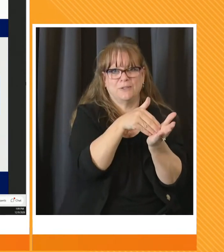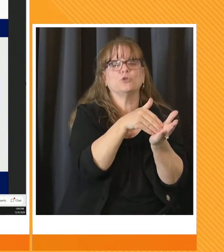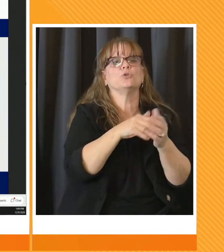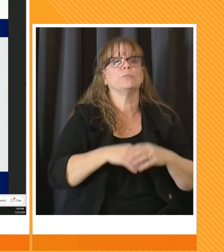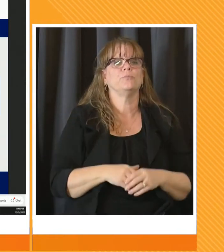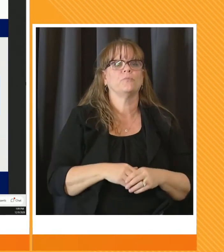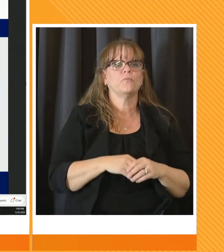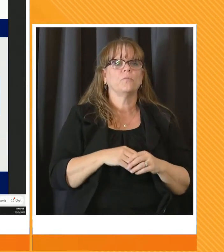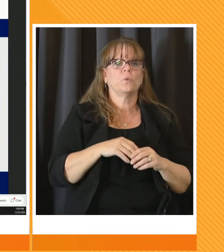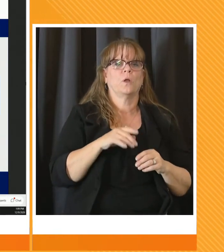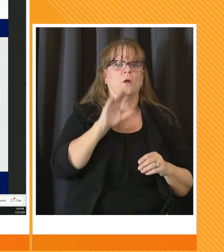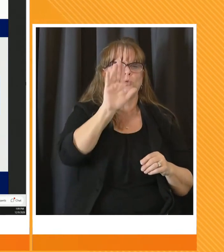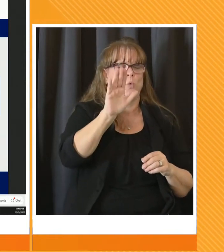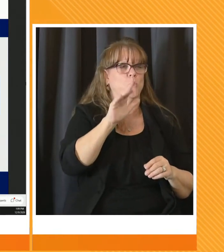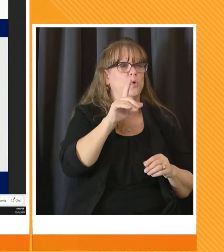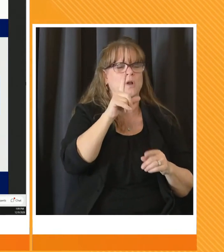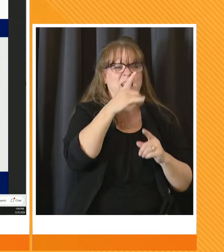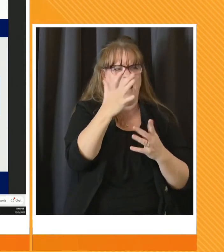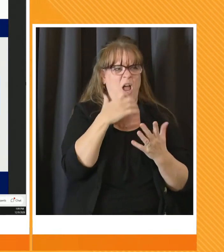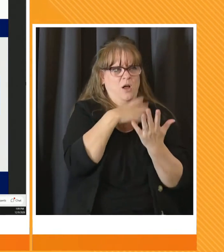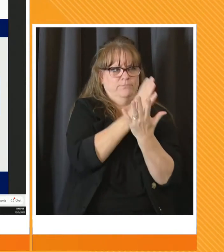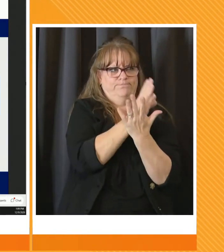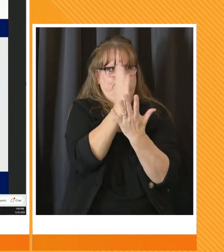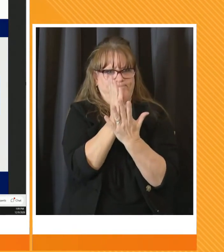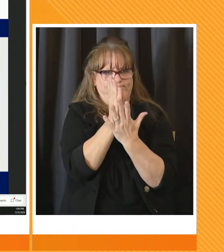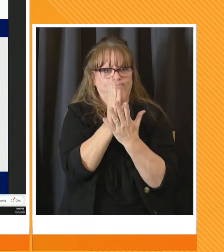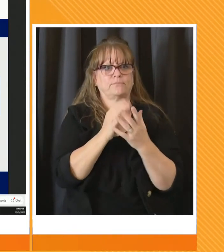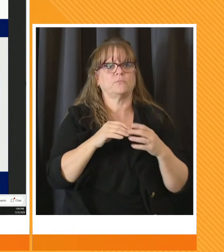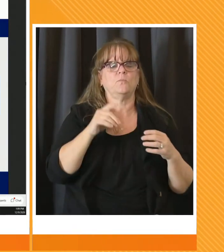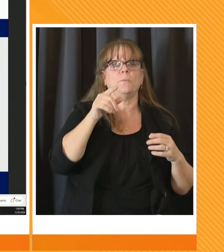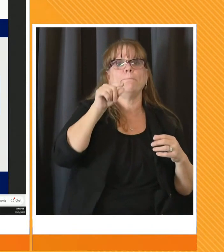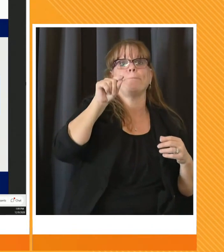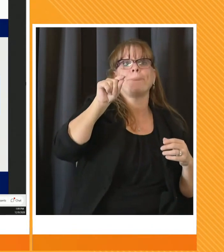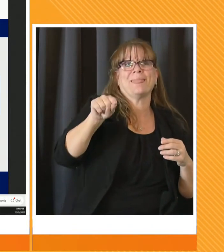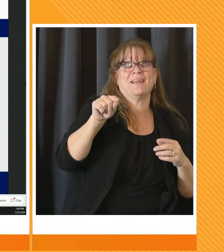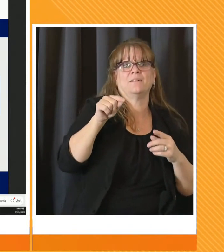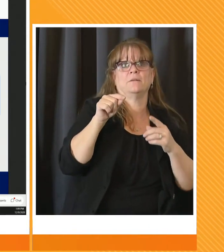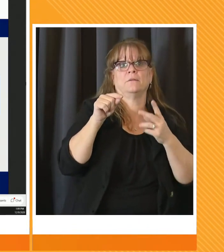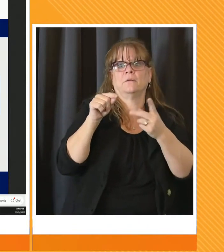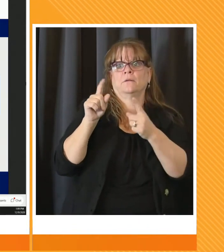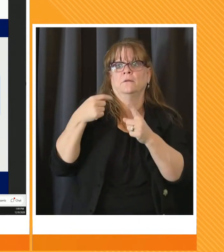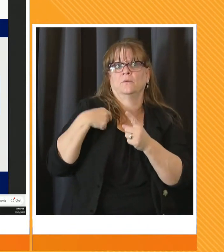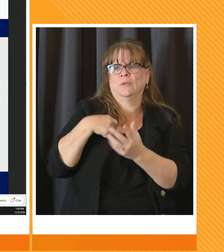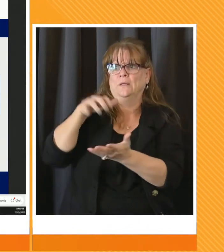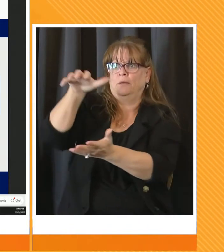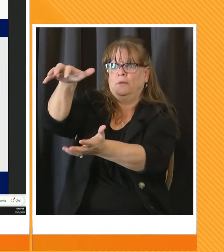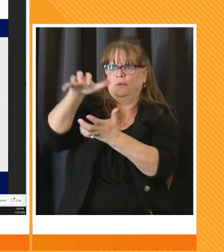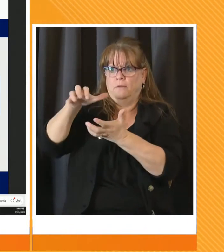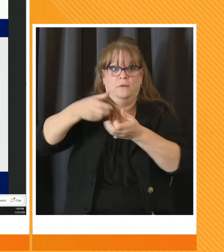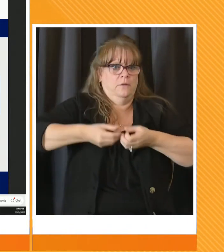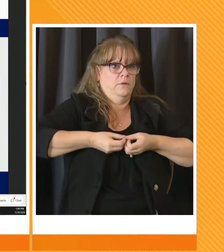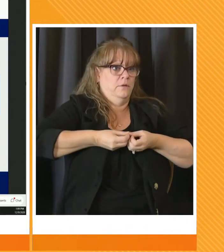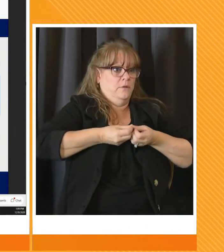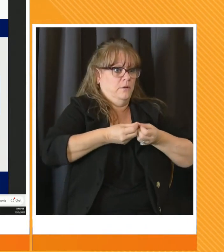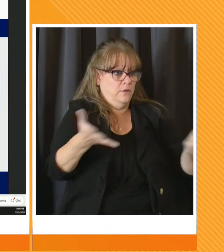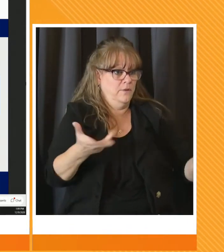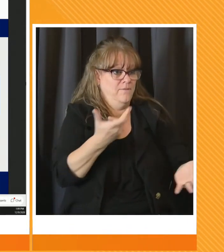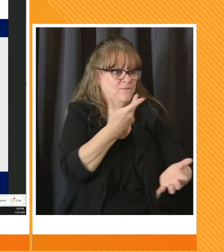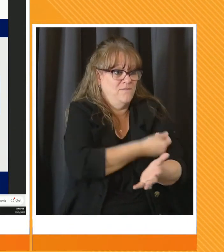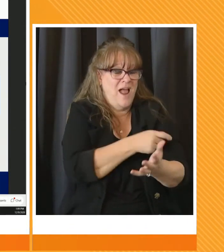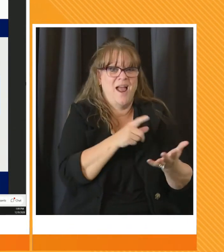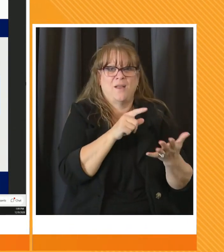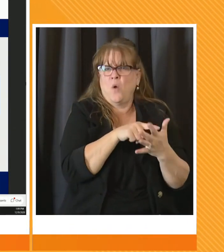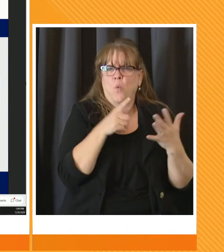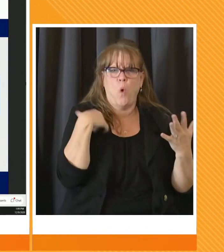beginning to allocate and distribute and administer vaccine. So Pfizer submitted their EUA